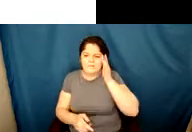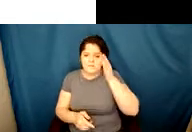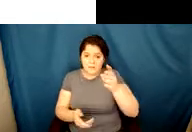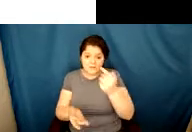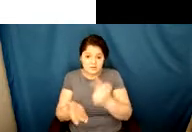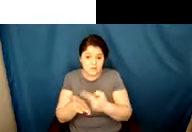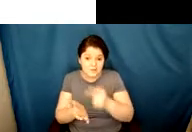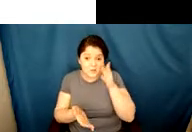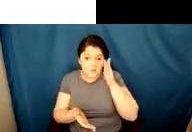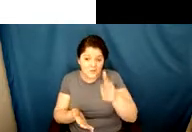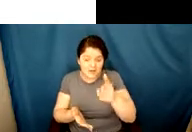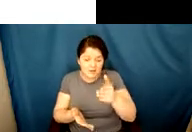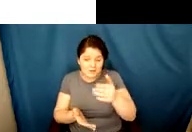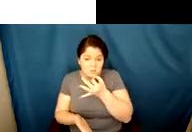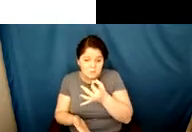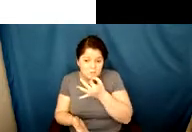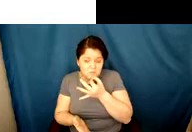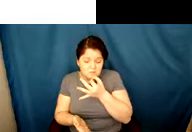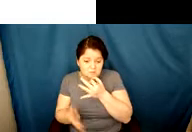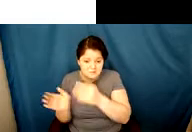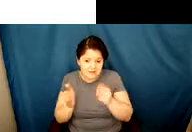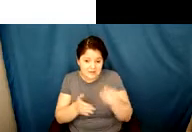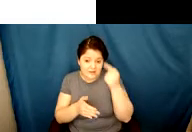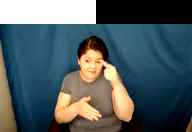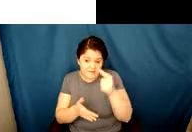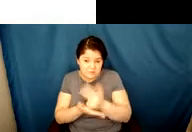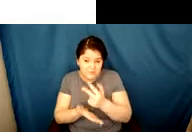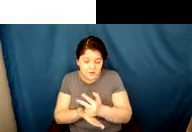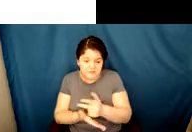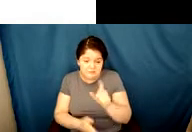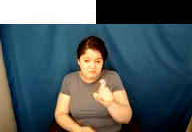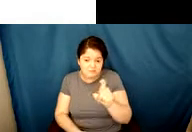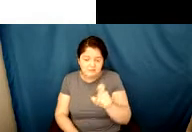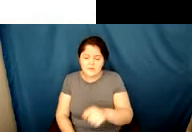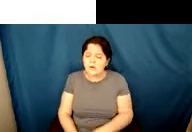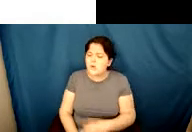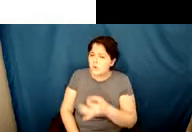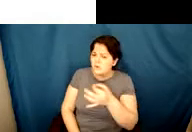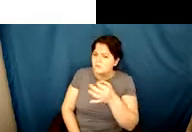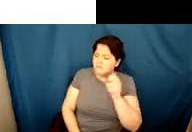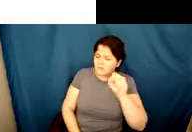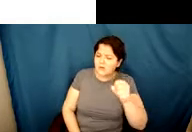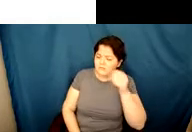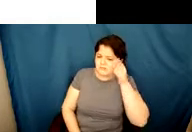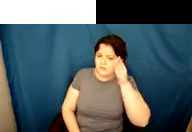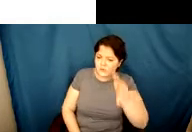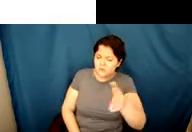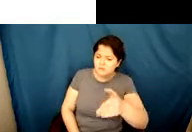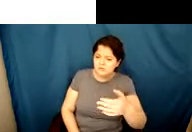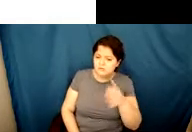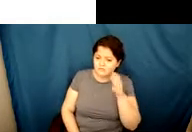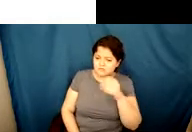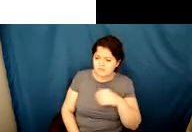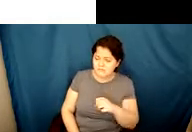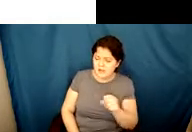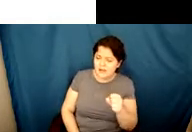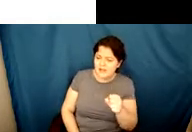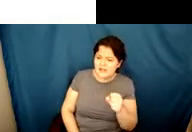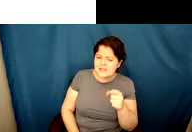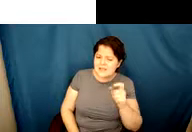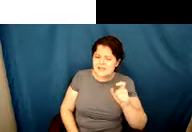future, or the near future, about what the plans are for that? Eventually, yes. I mean, we would have to go through kind